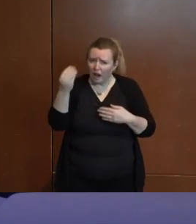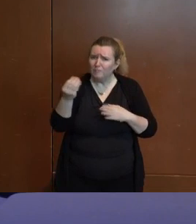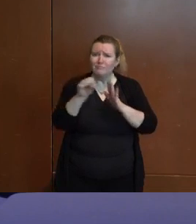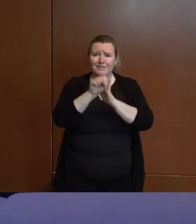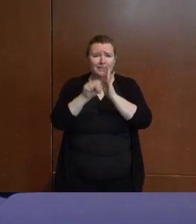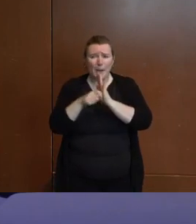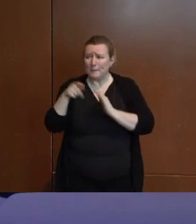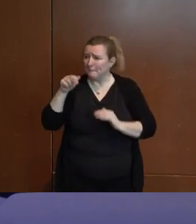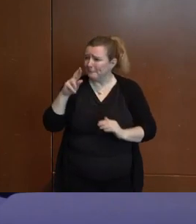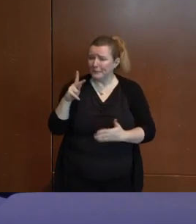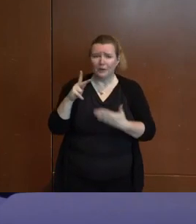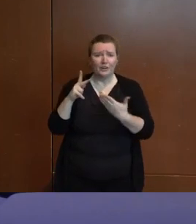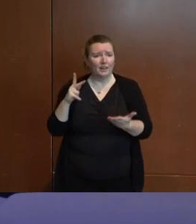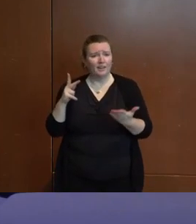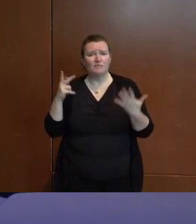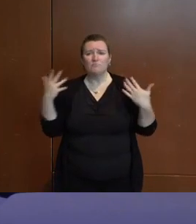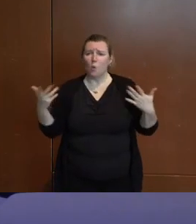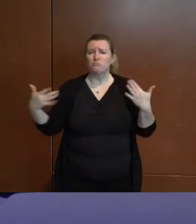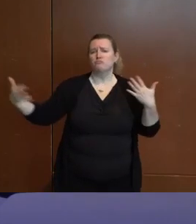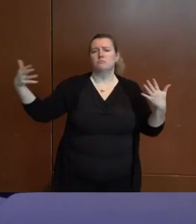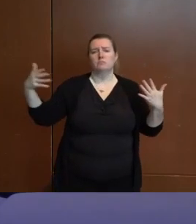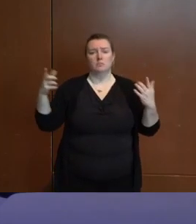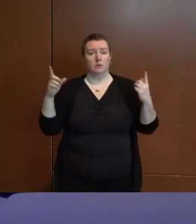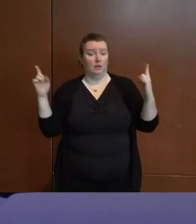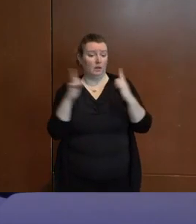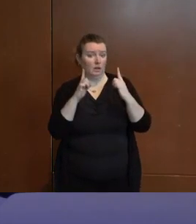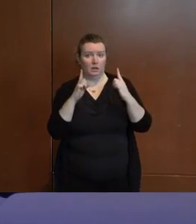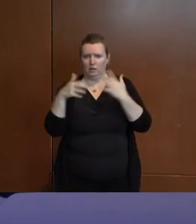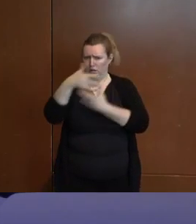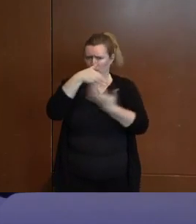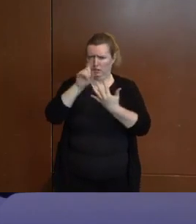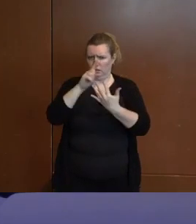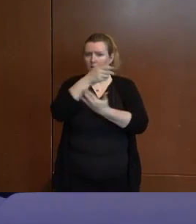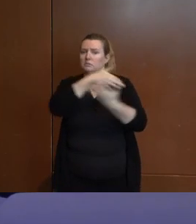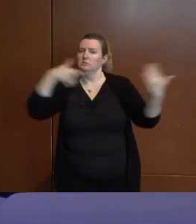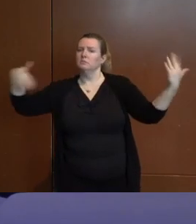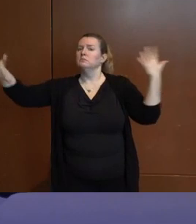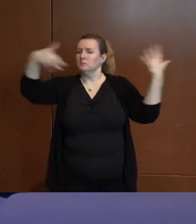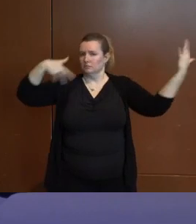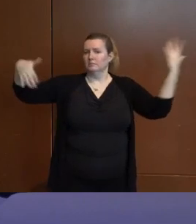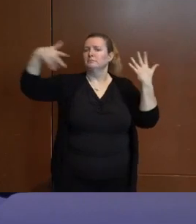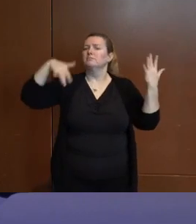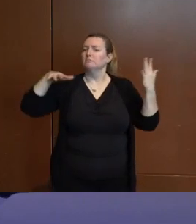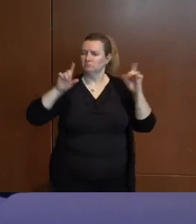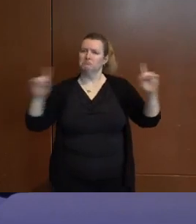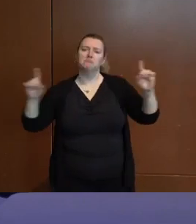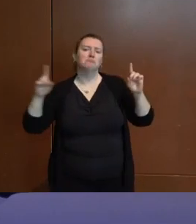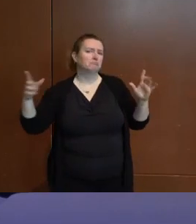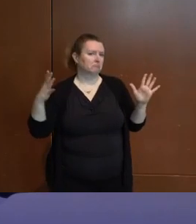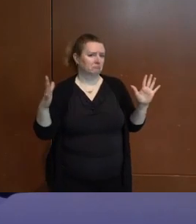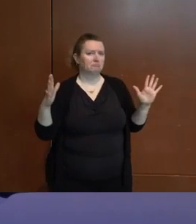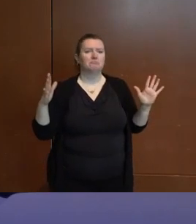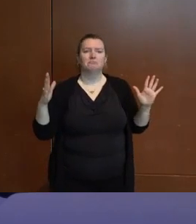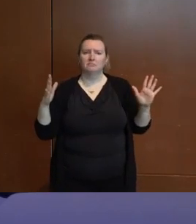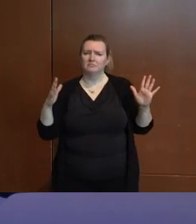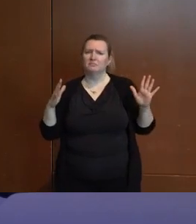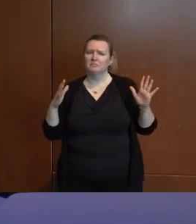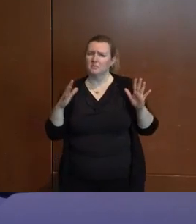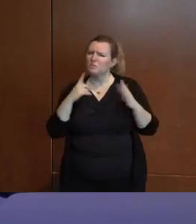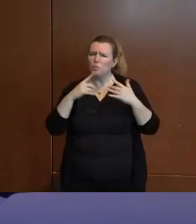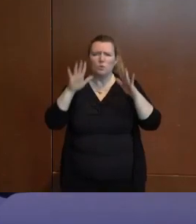responsible way has to be a part of what our plan is about. We're telling everybody to stay home.